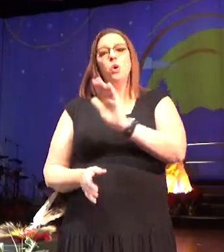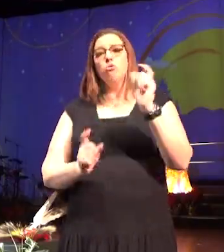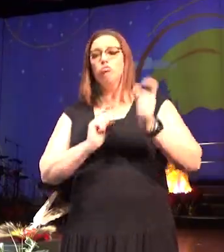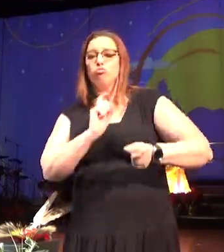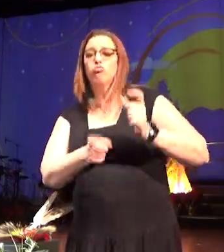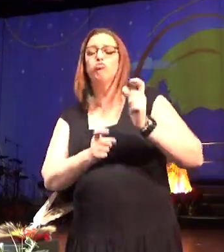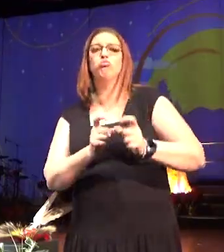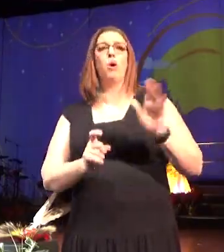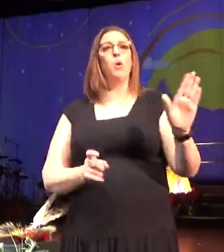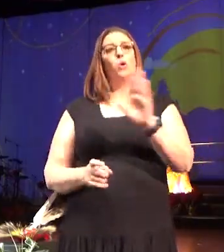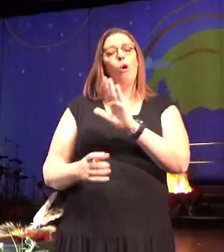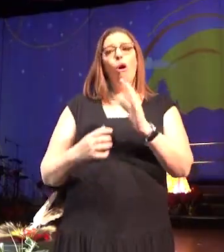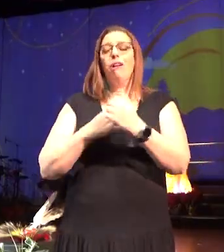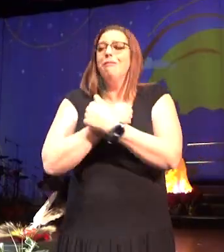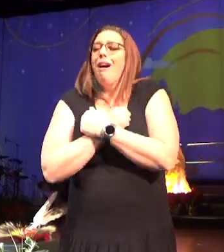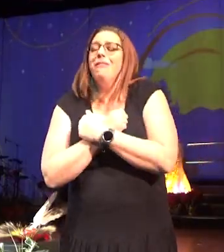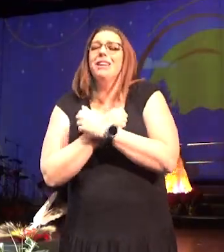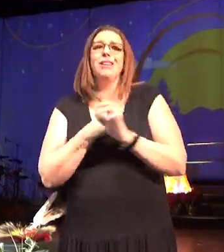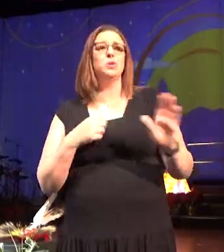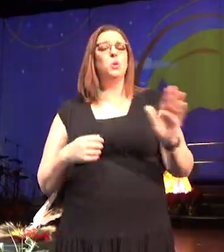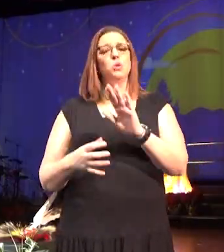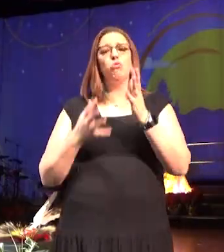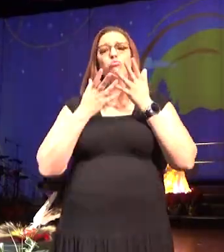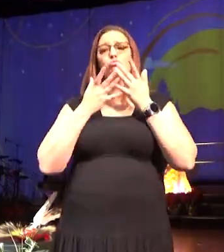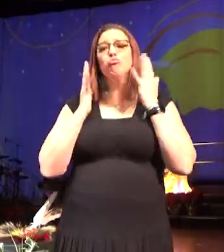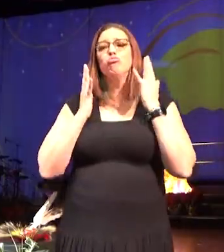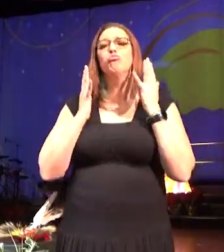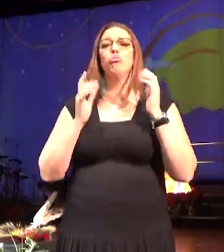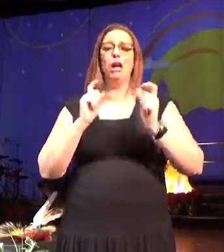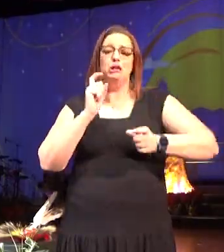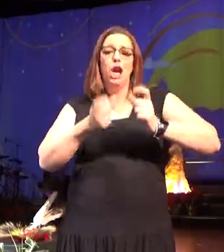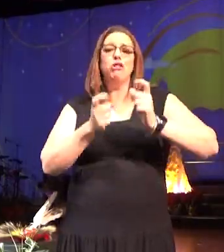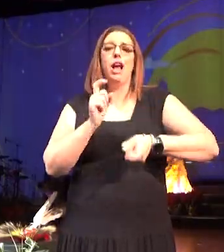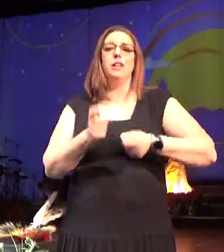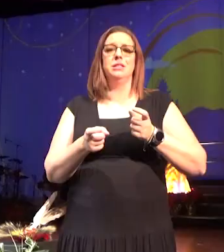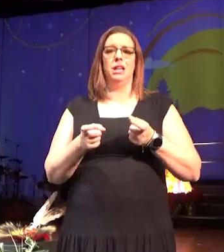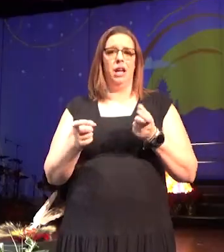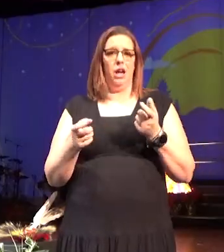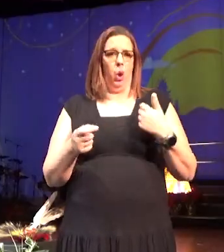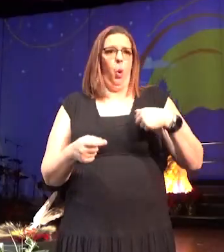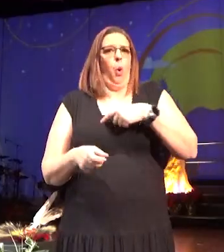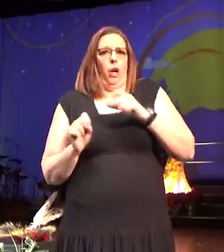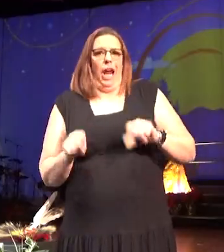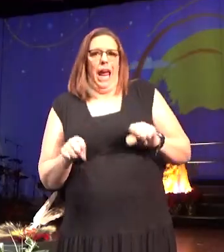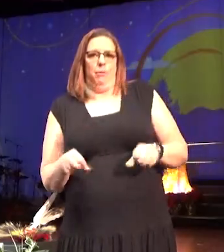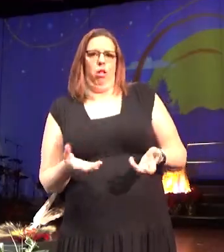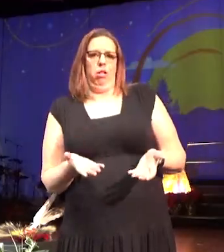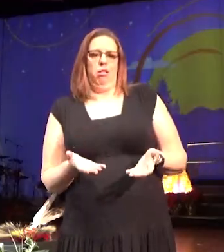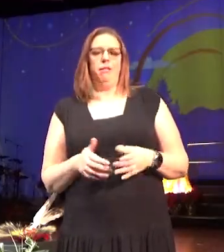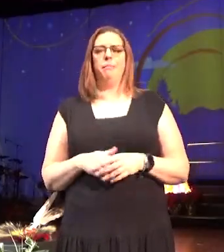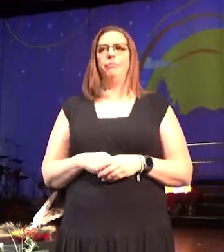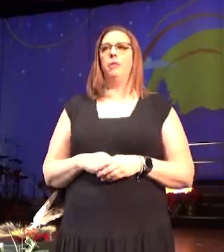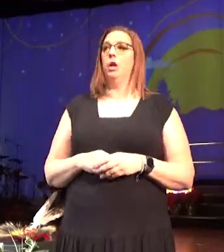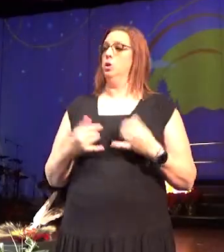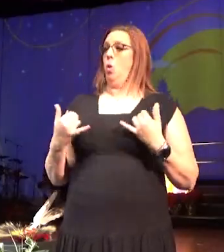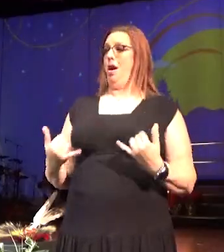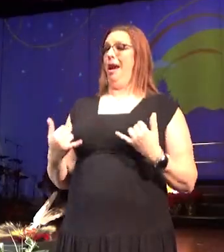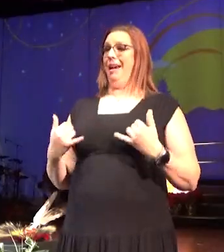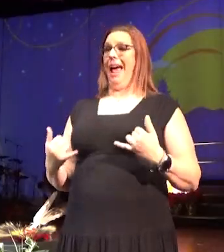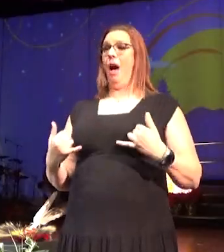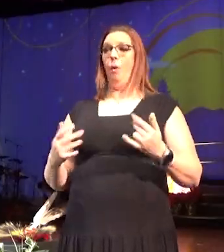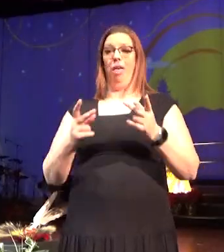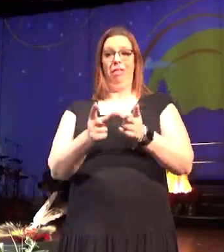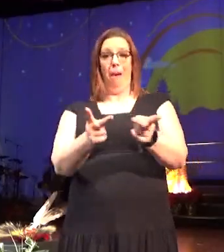and lovingness and generosity, we were able to do that. So now the place, now the